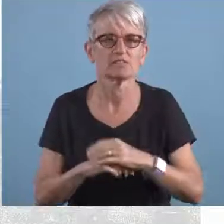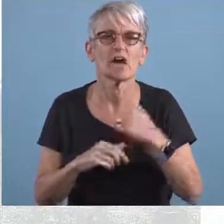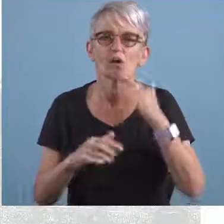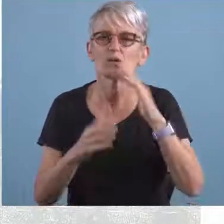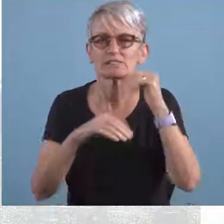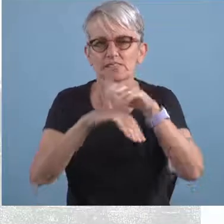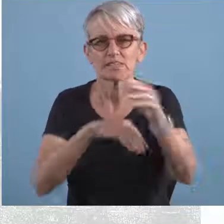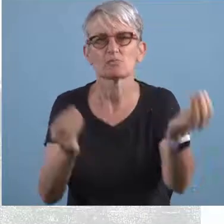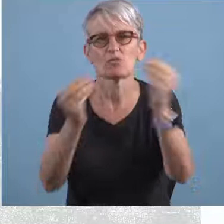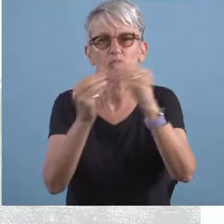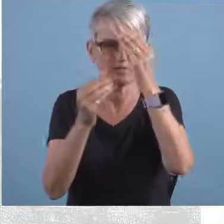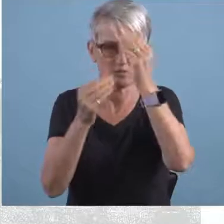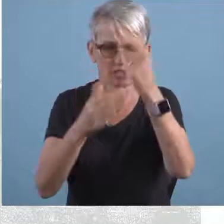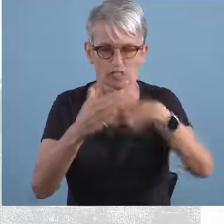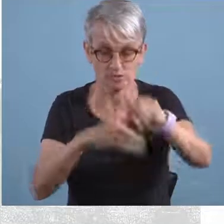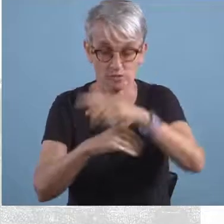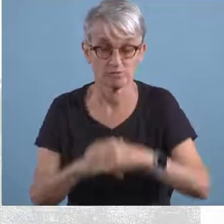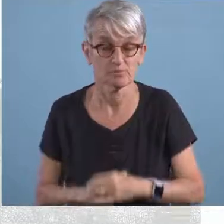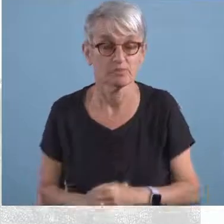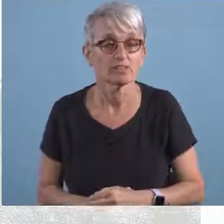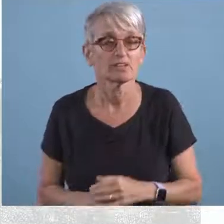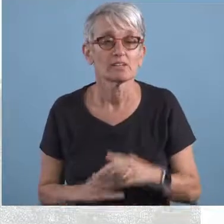week. So